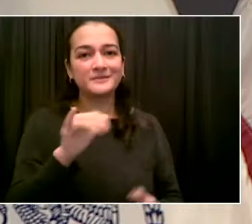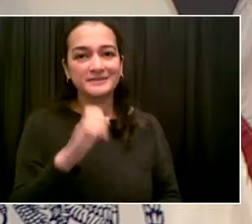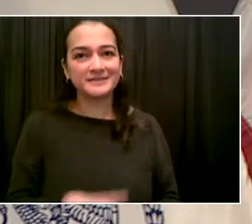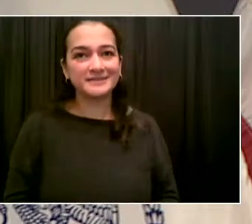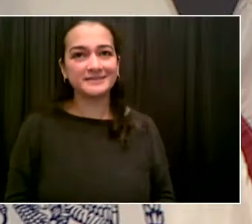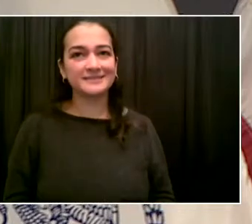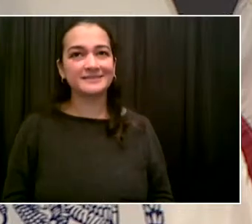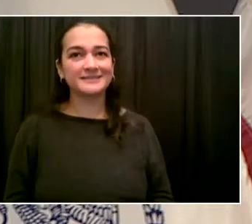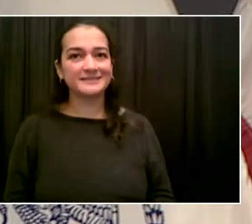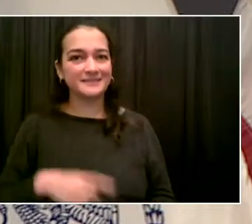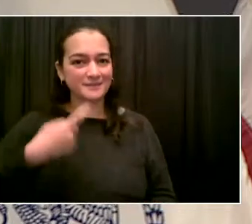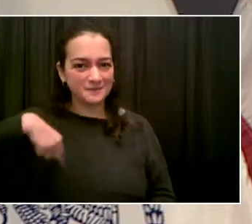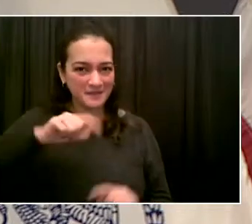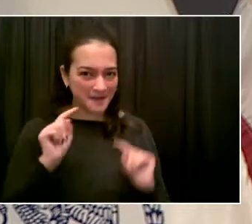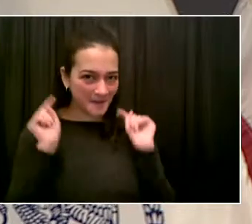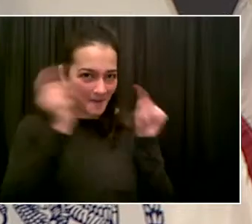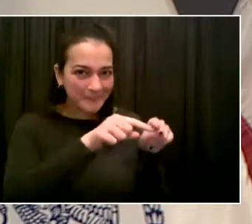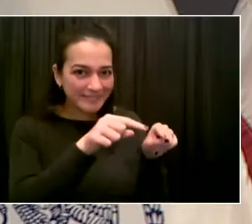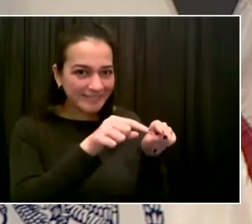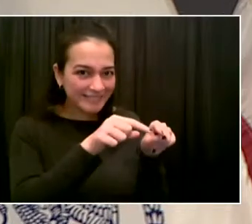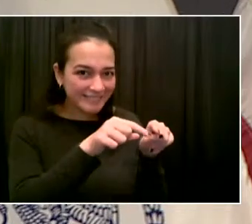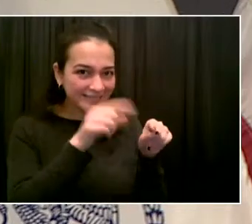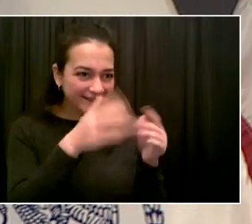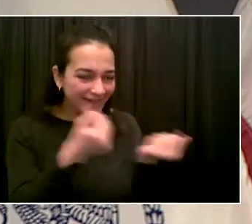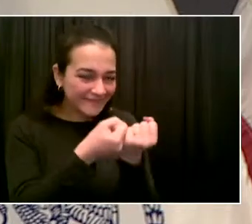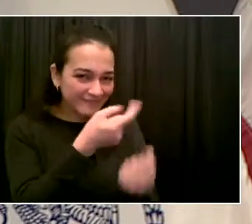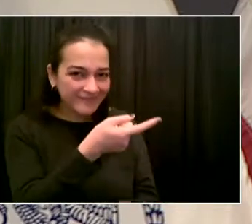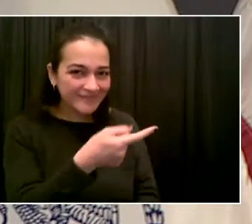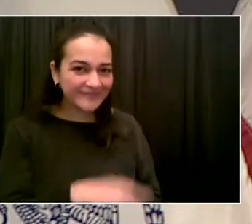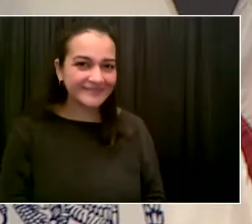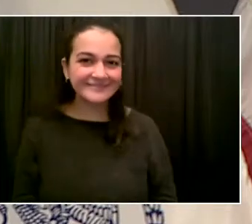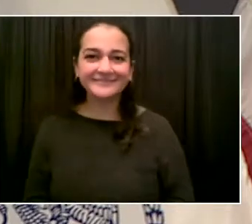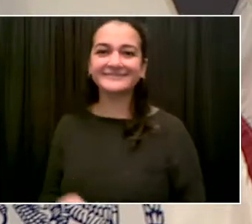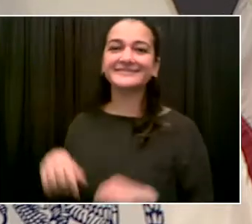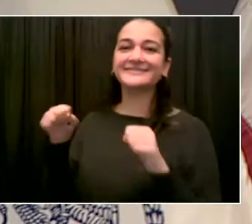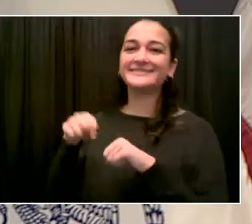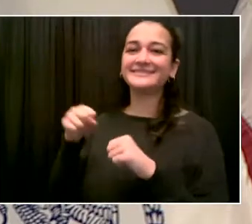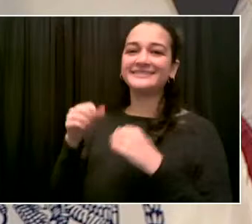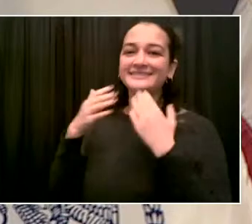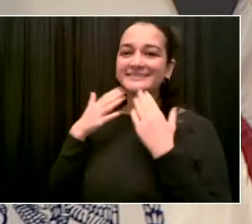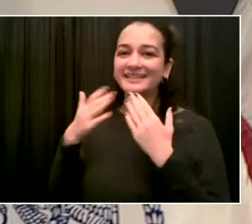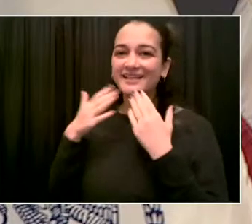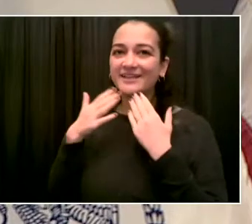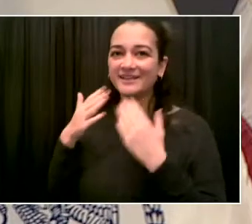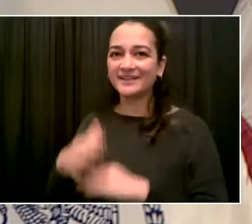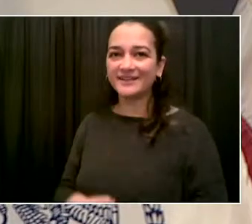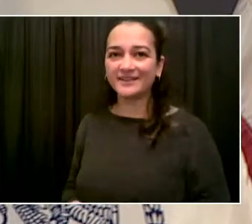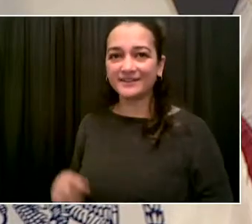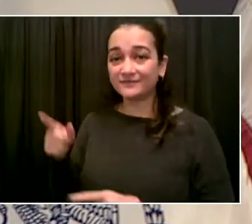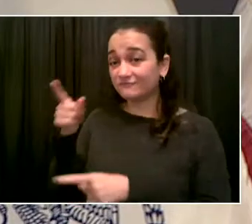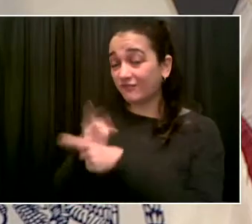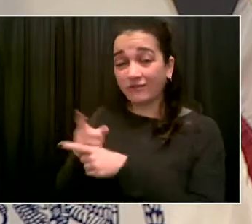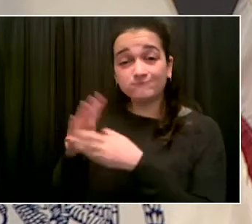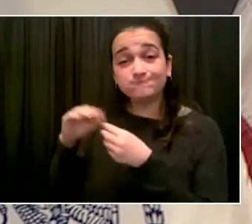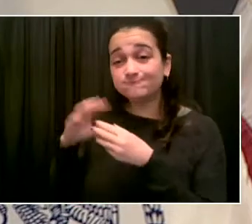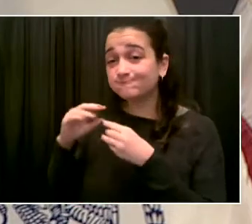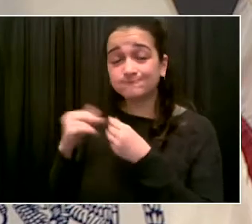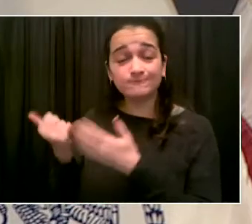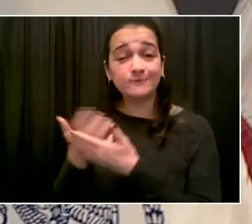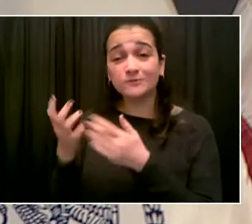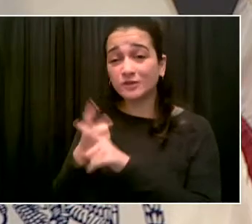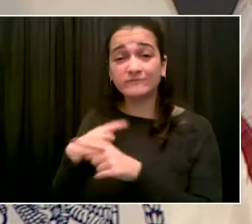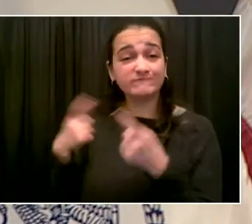and we're really excited to hear that. And yeah, we had the weather right for you and everything. We are so happy to